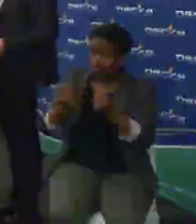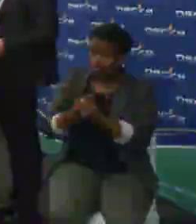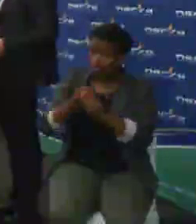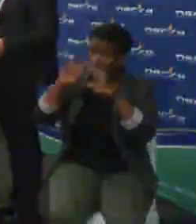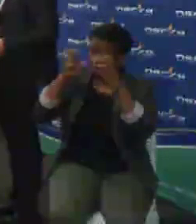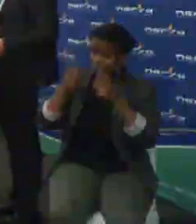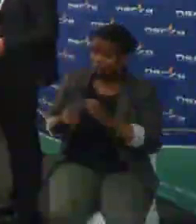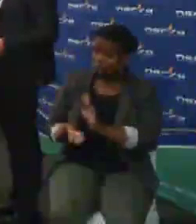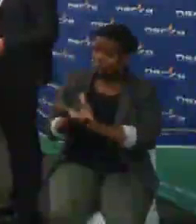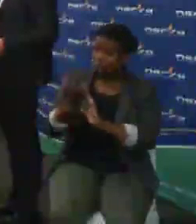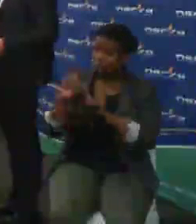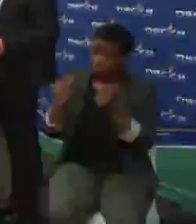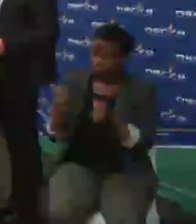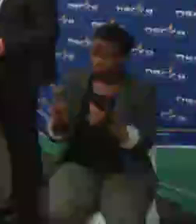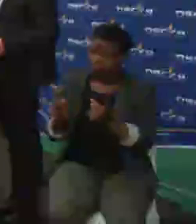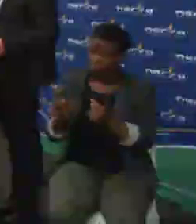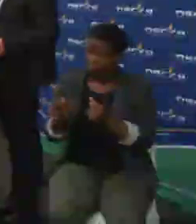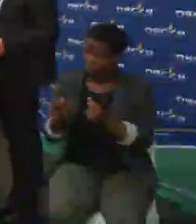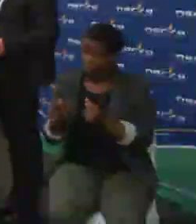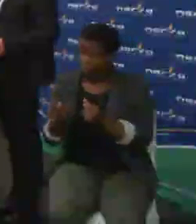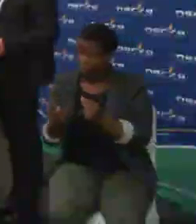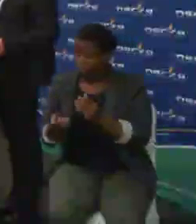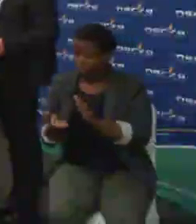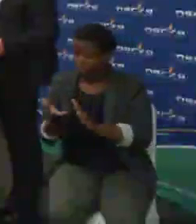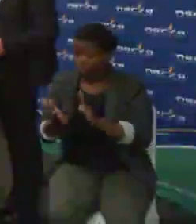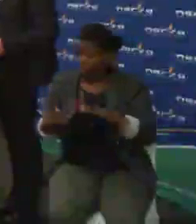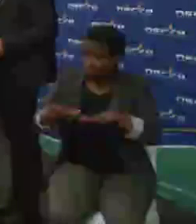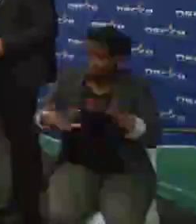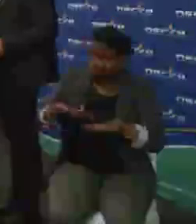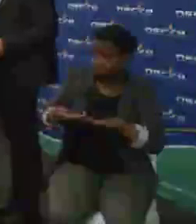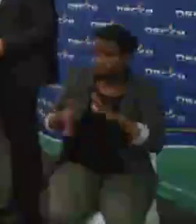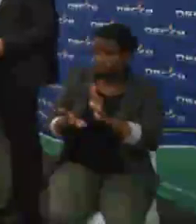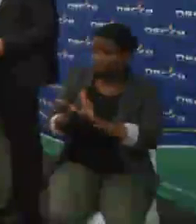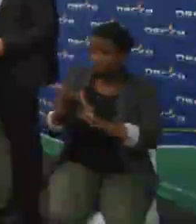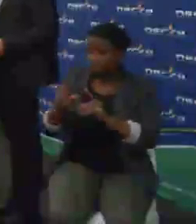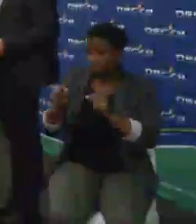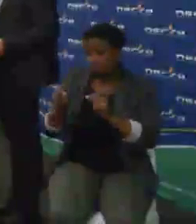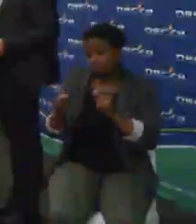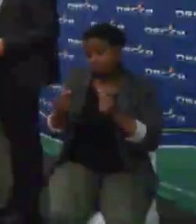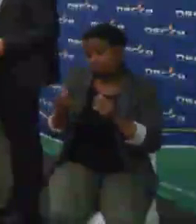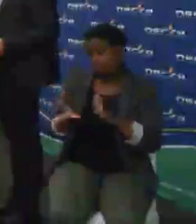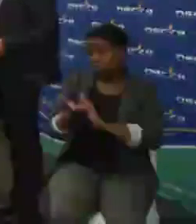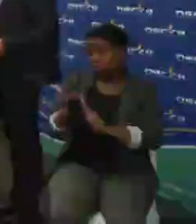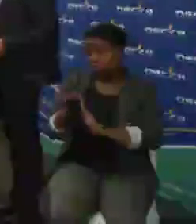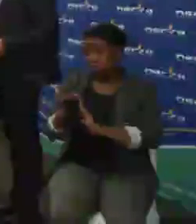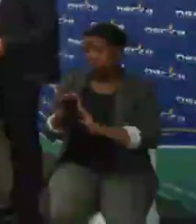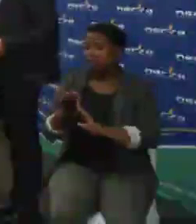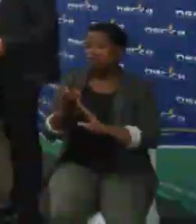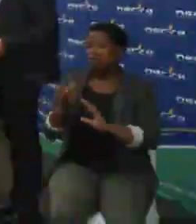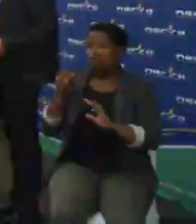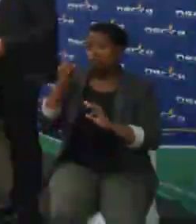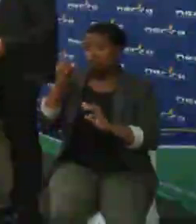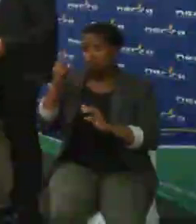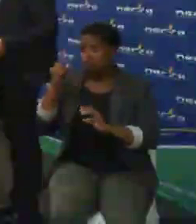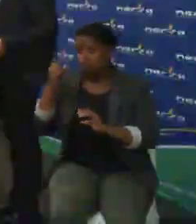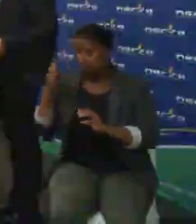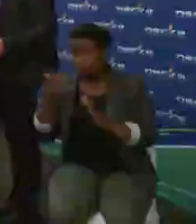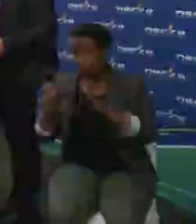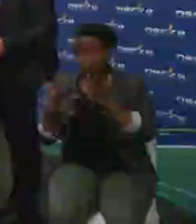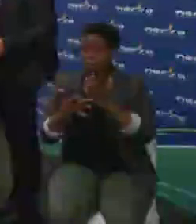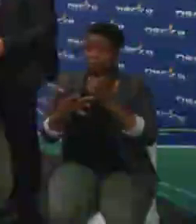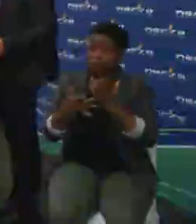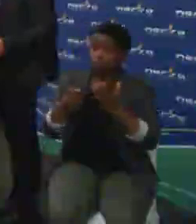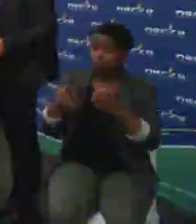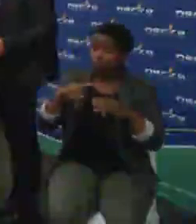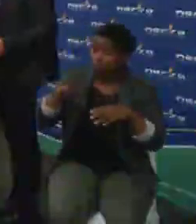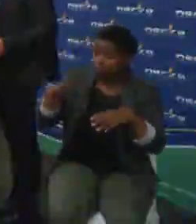electricity price increases, instability in the power supply, etc. may have. We understand that in terms of the models, but we